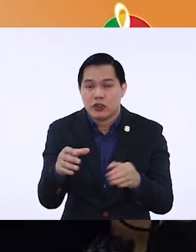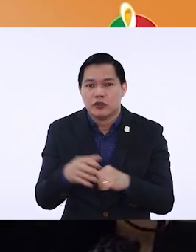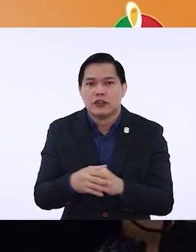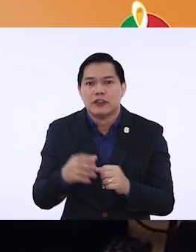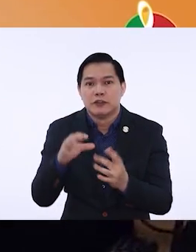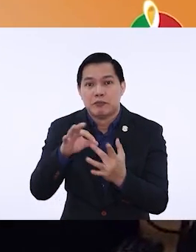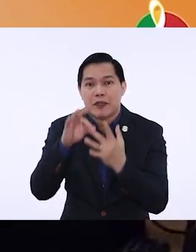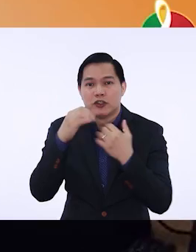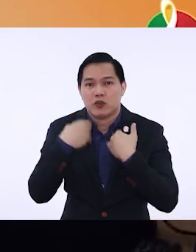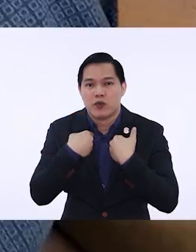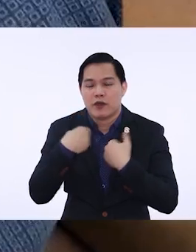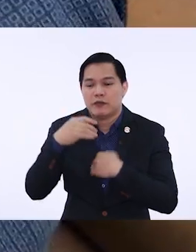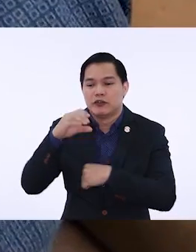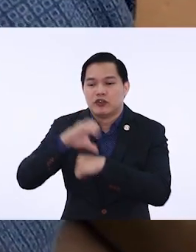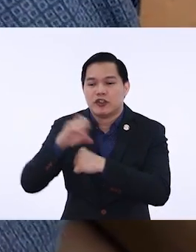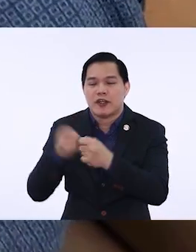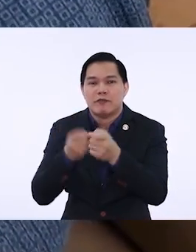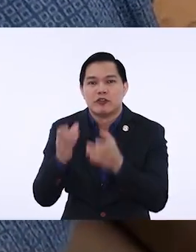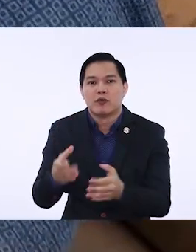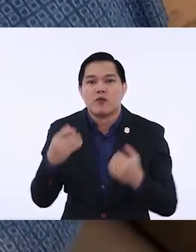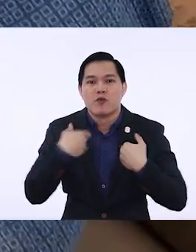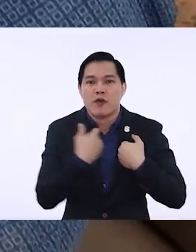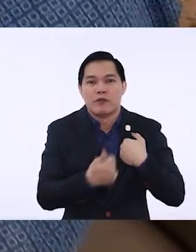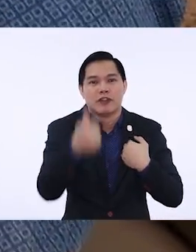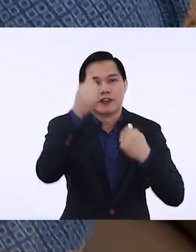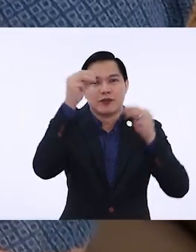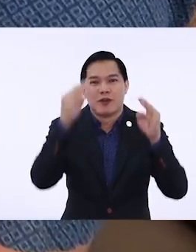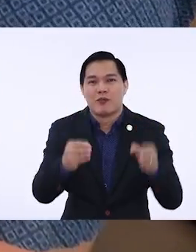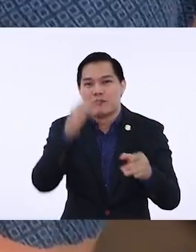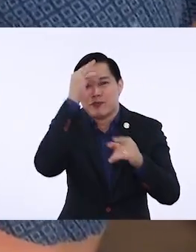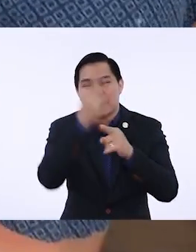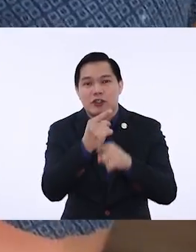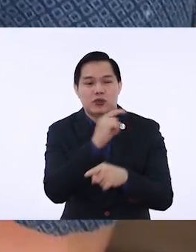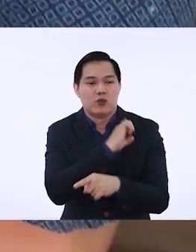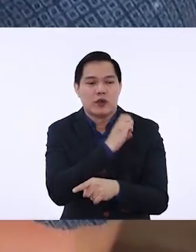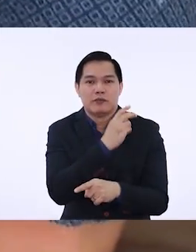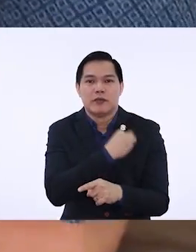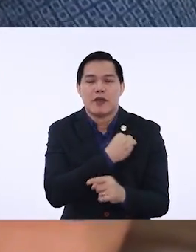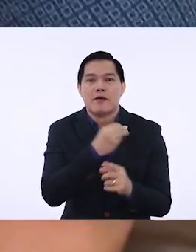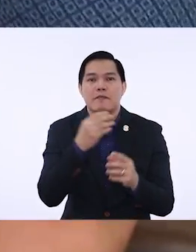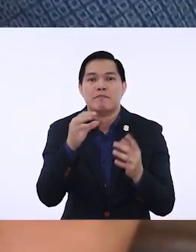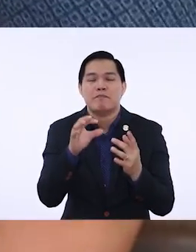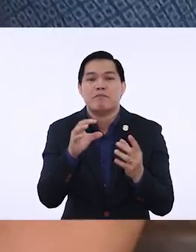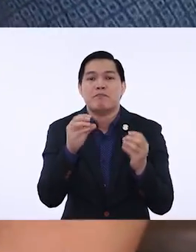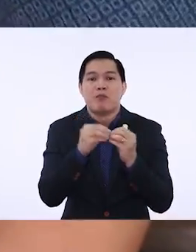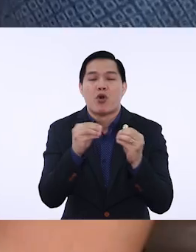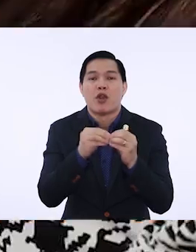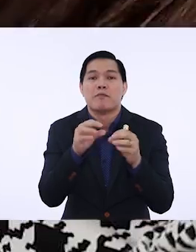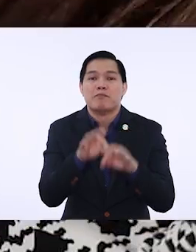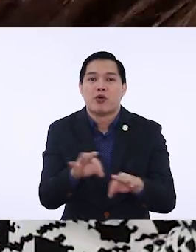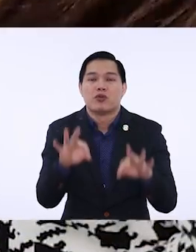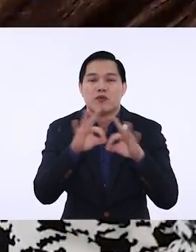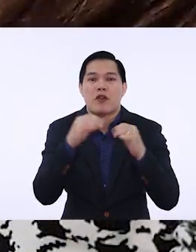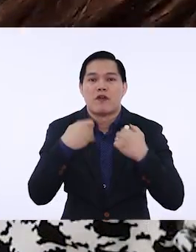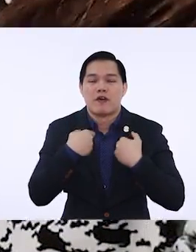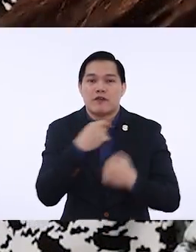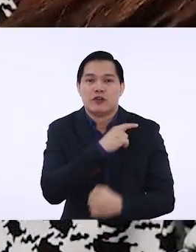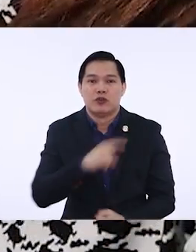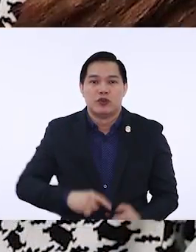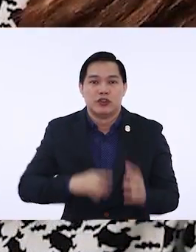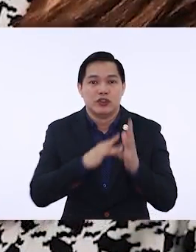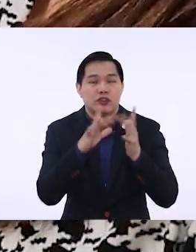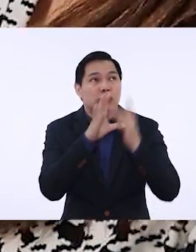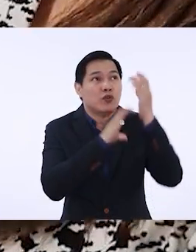church administration and the executive minister, Brother Eduardo V. Manalo. And most importantly, we have our Lord Jesus